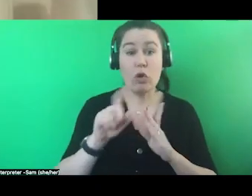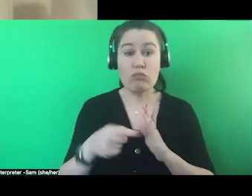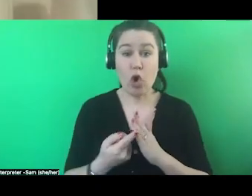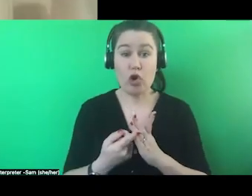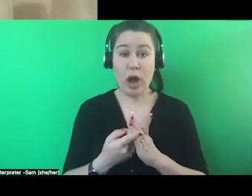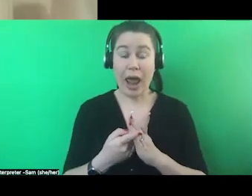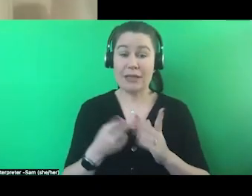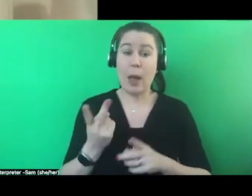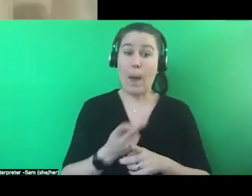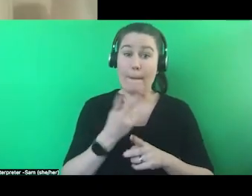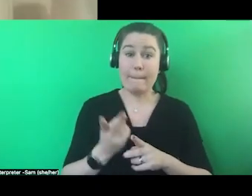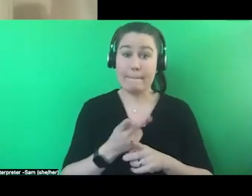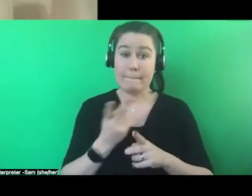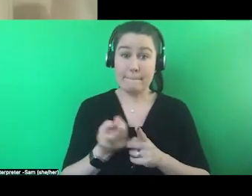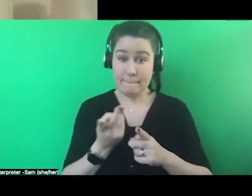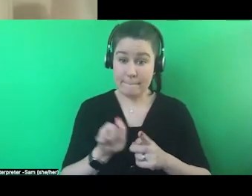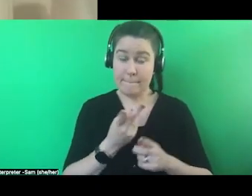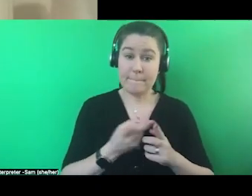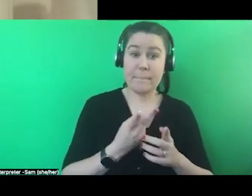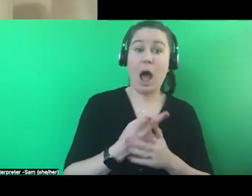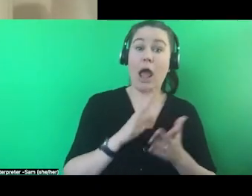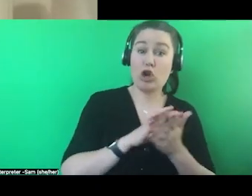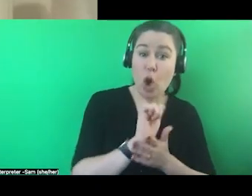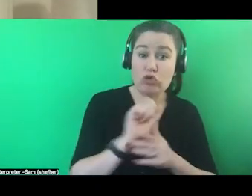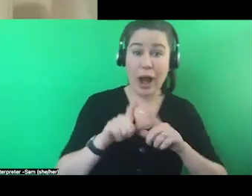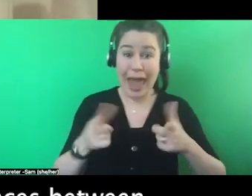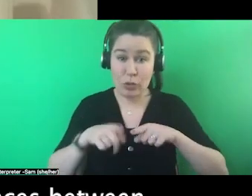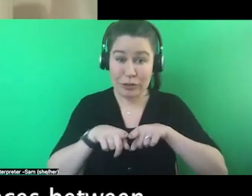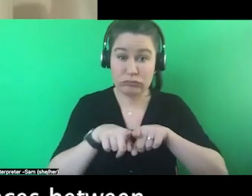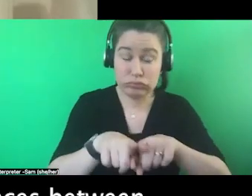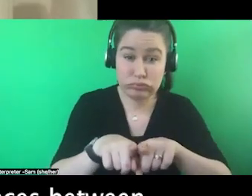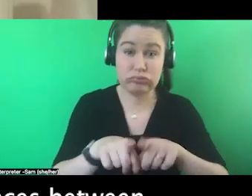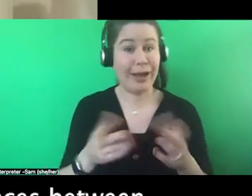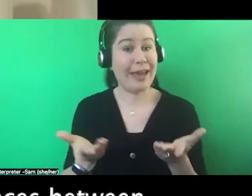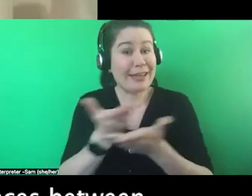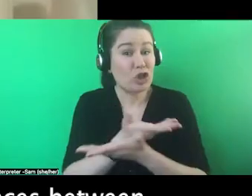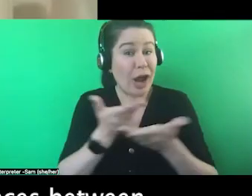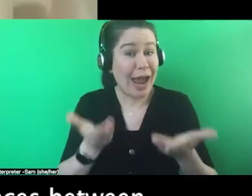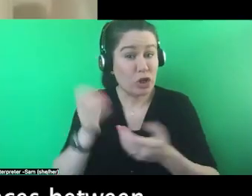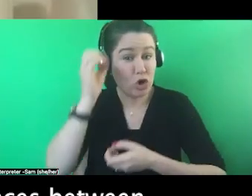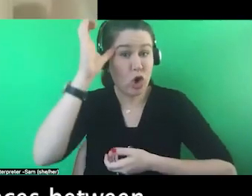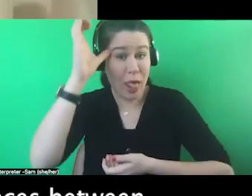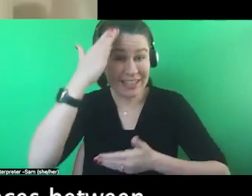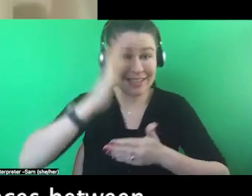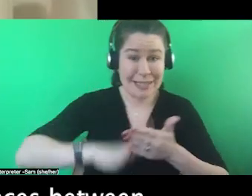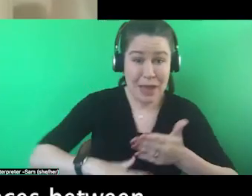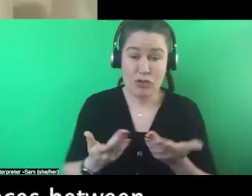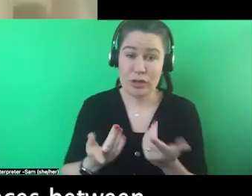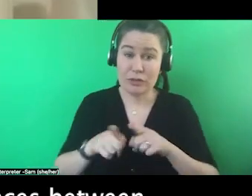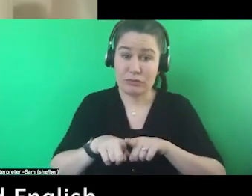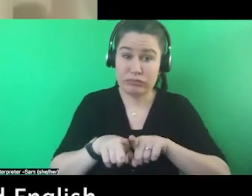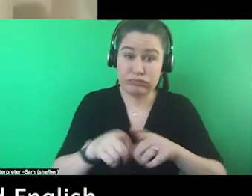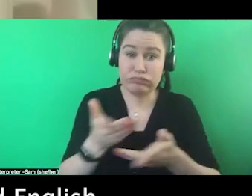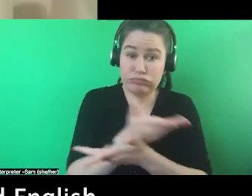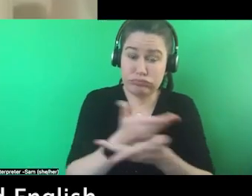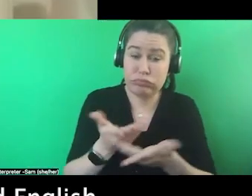that aims to facilitate bilateral cultural exchange through the sharing of knowledge and experiences between